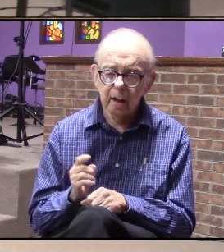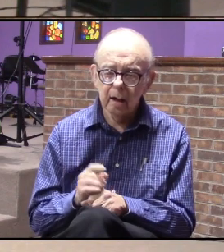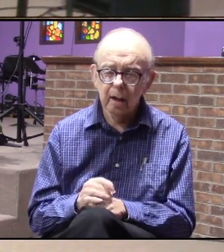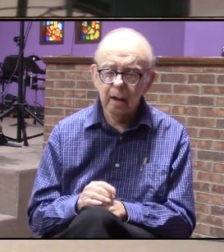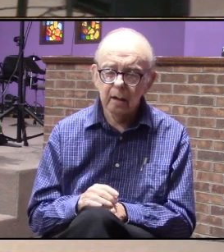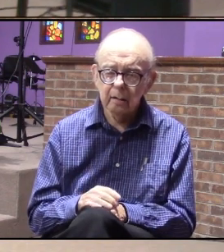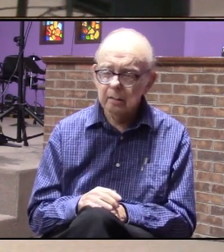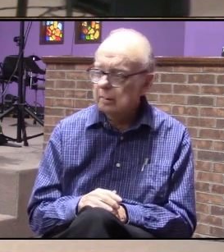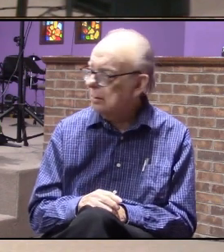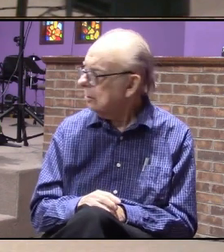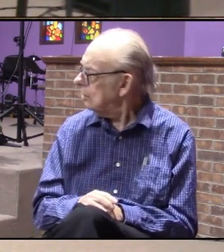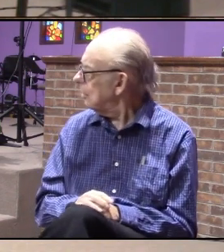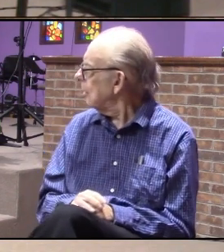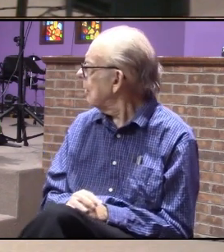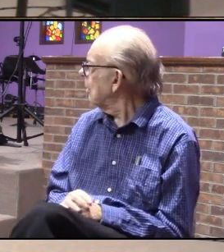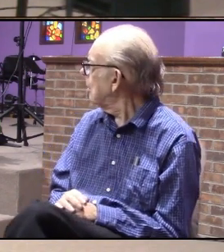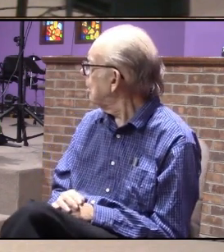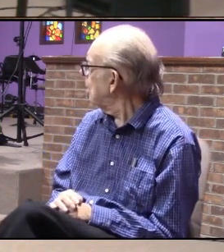things, on you,